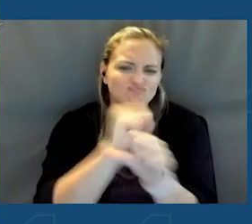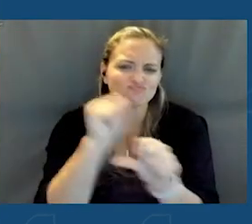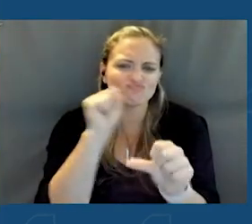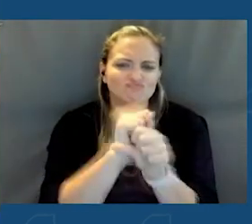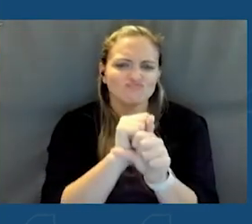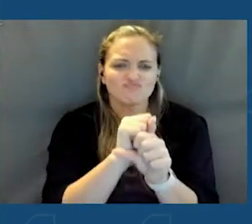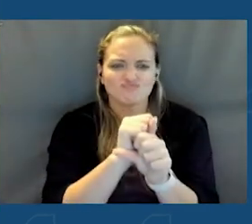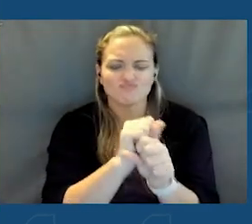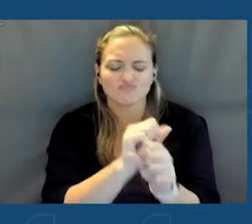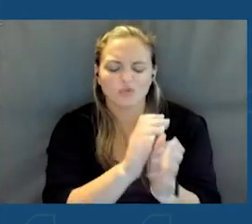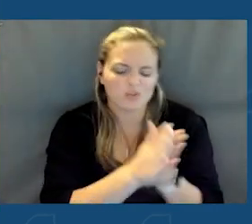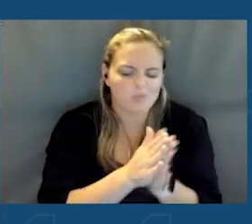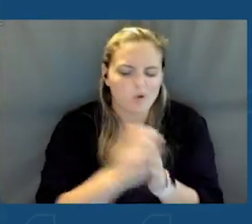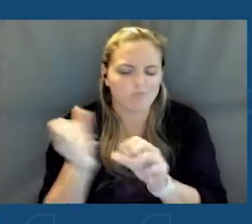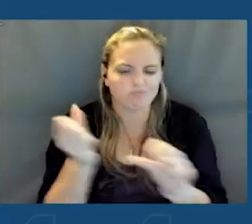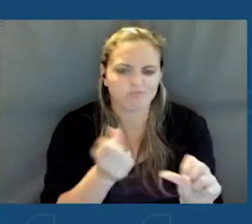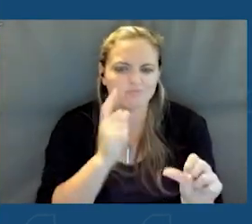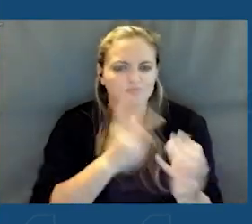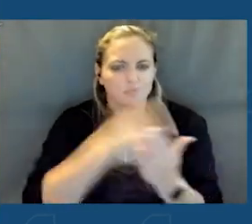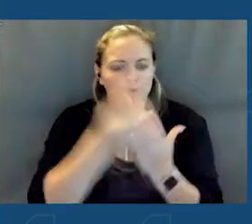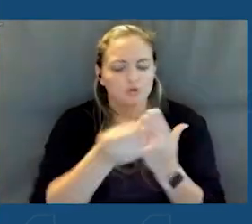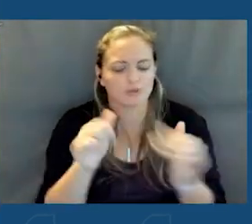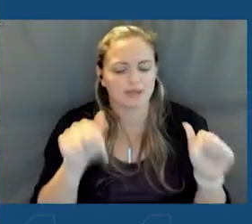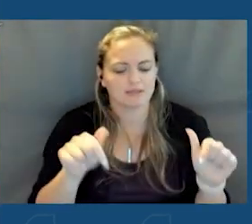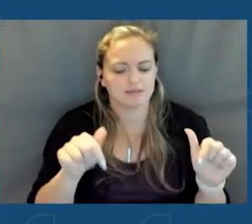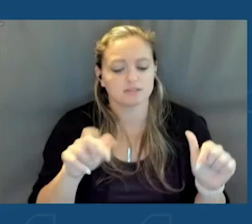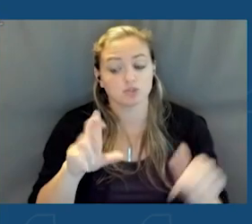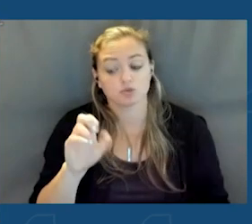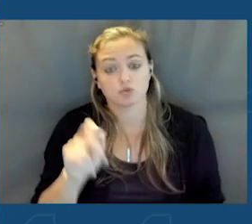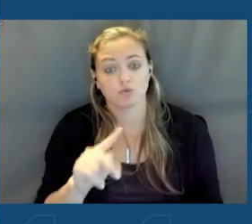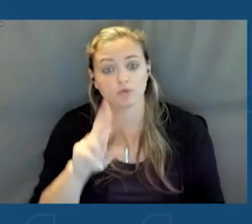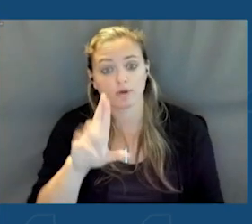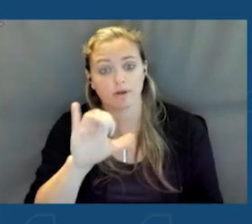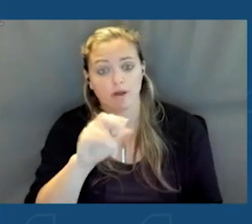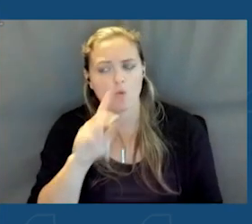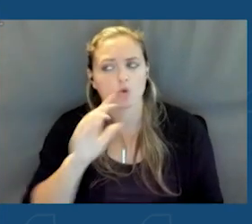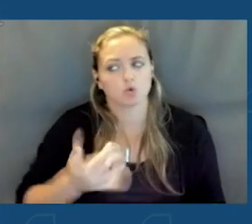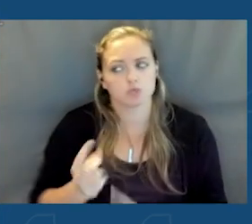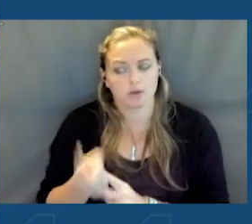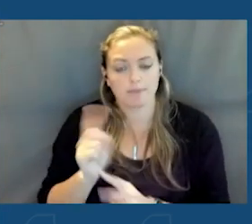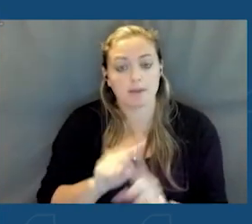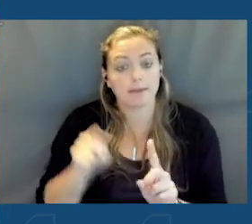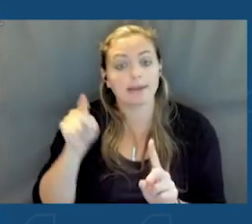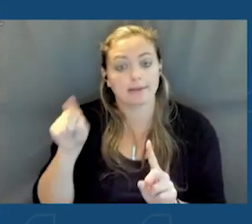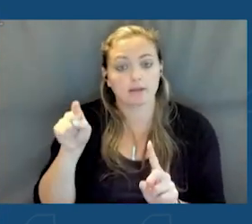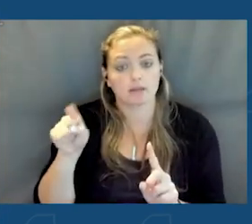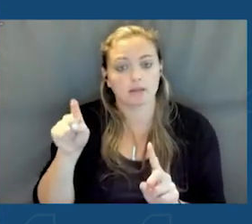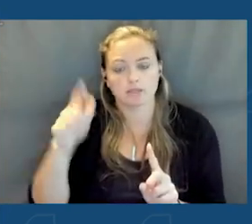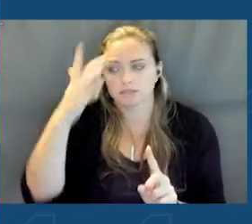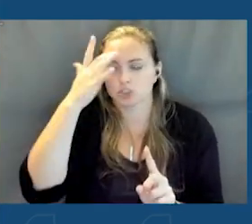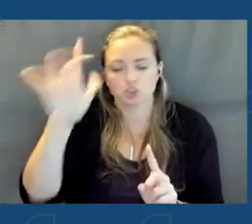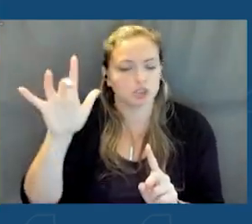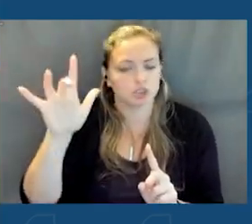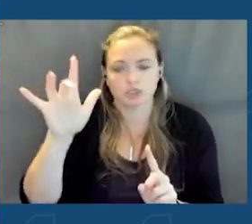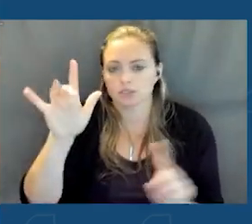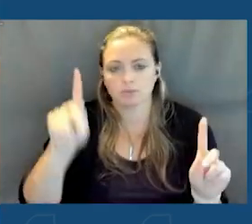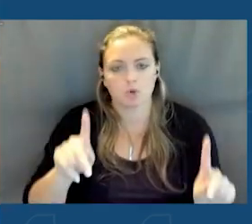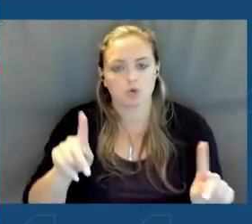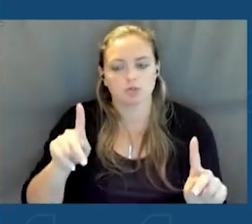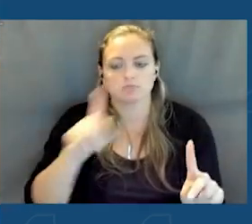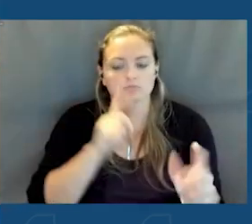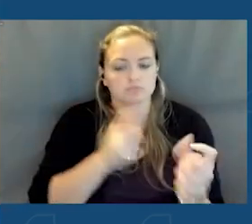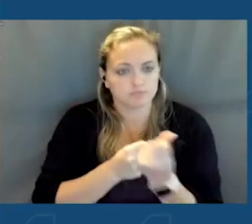project like this. I want to thank Rick Cotton. I'll be introducing him in a minute, but he is the genius and the person behind so